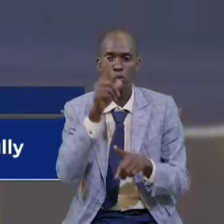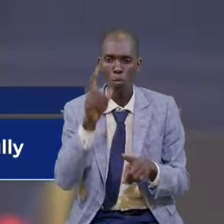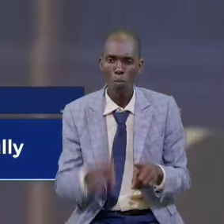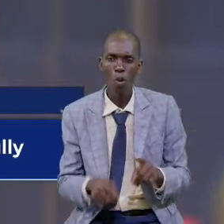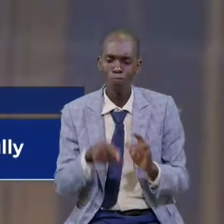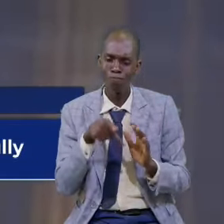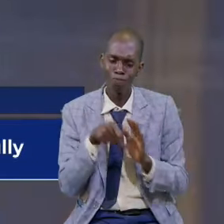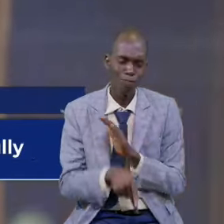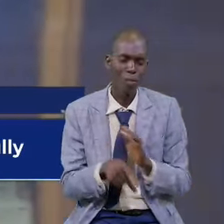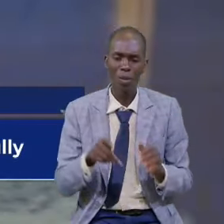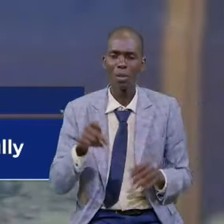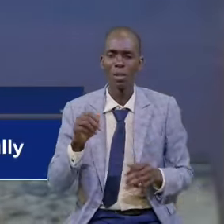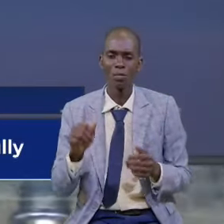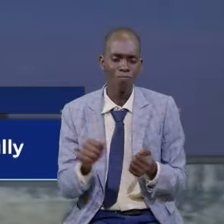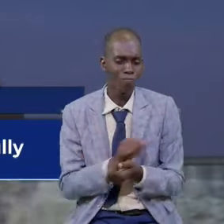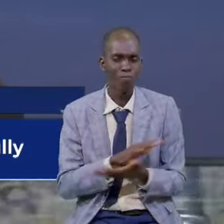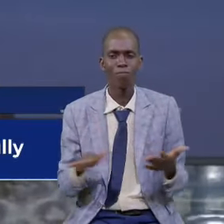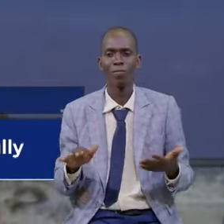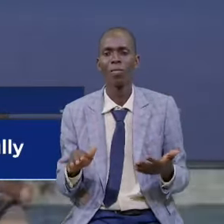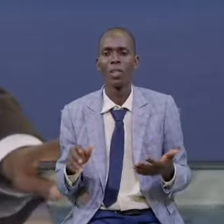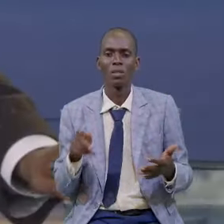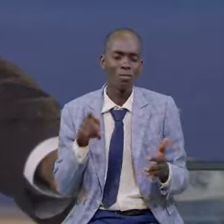must master